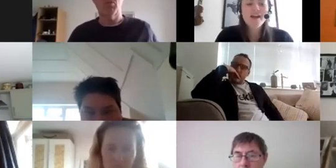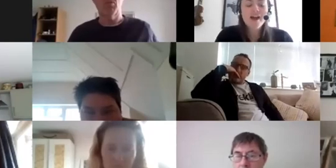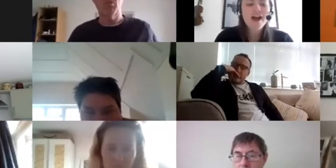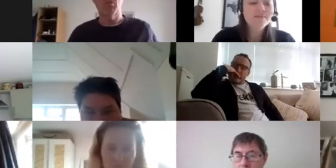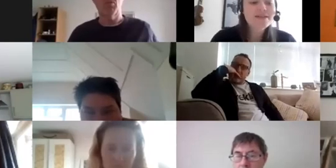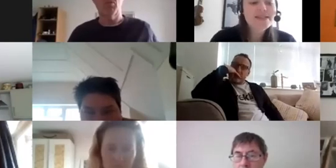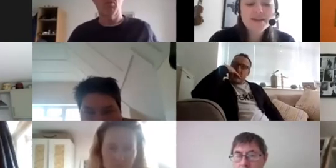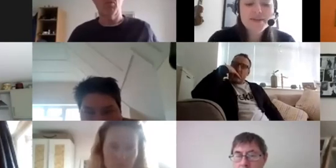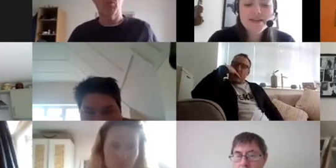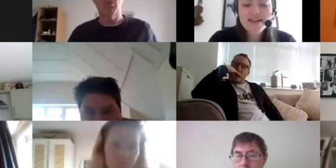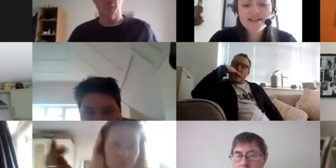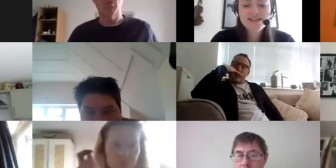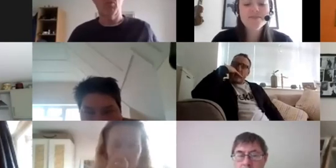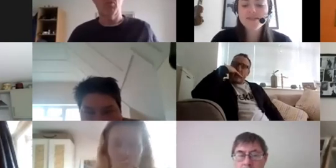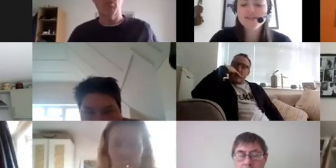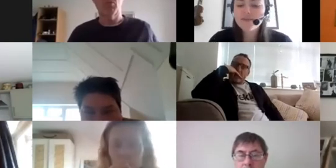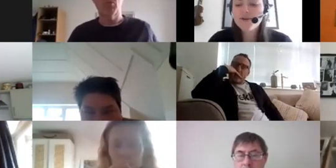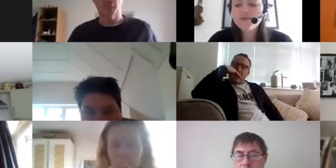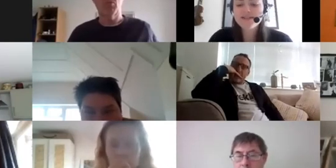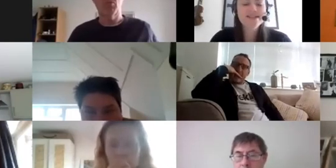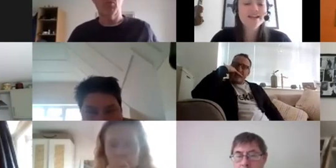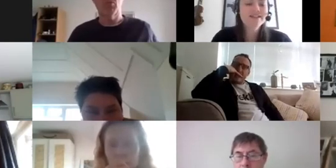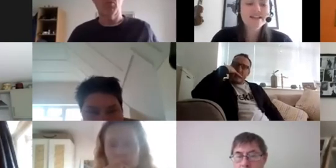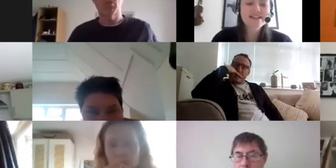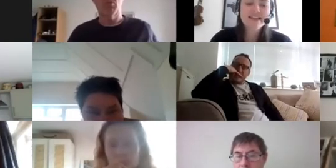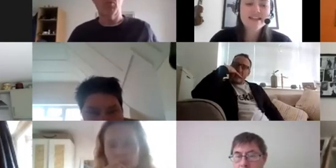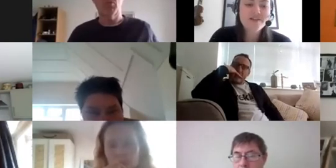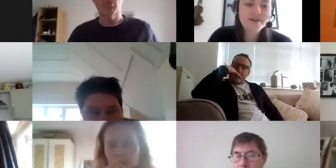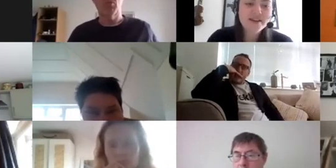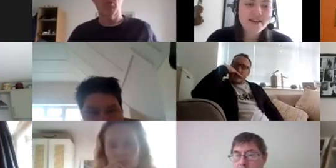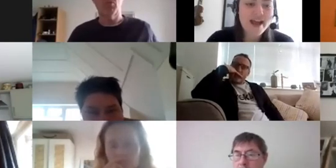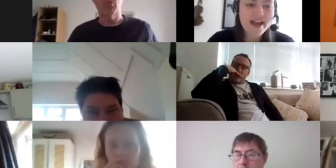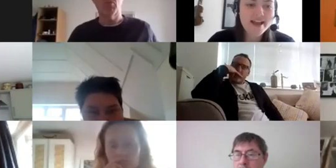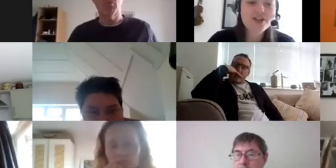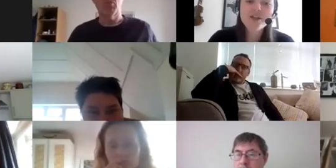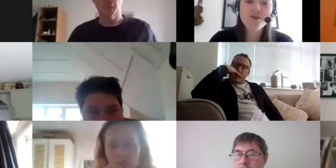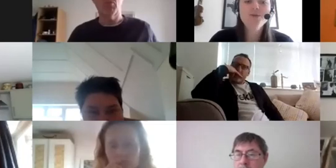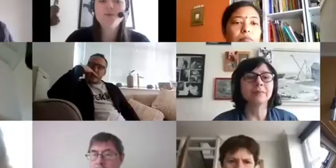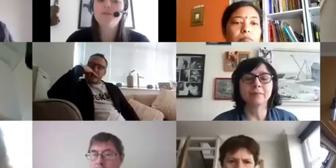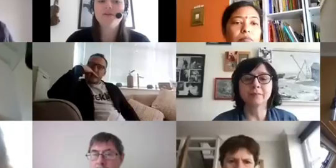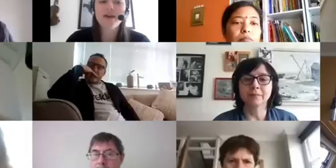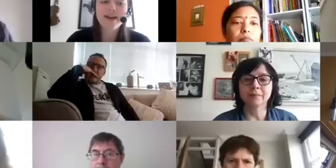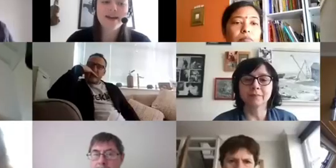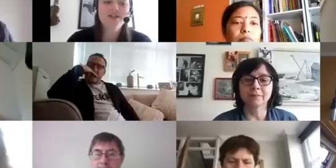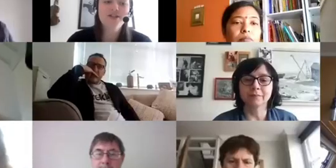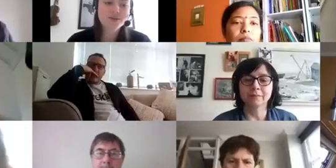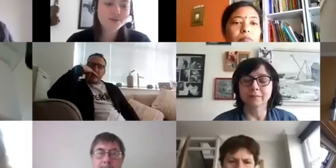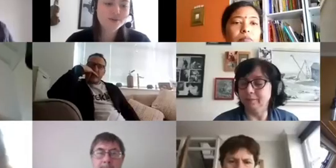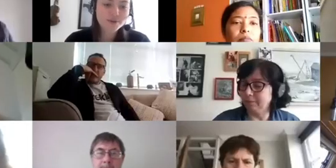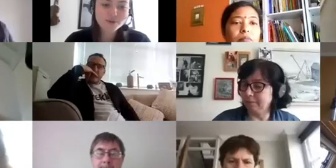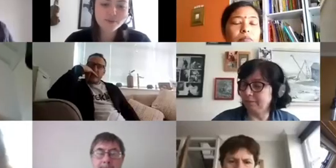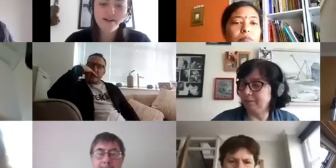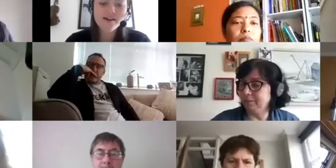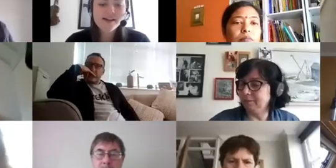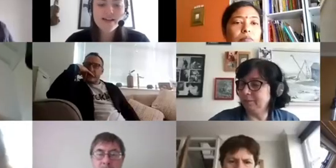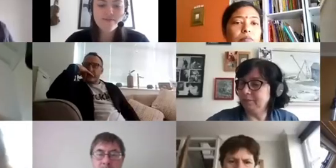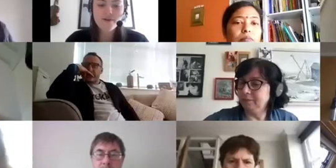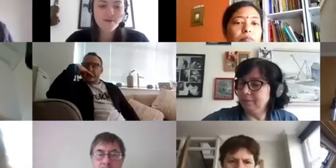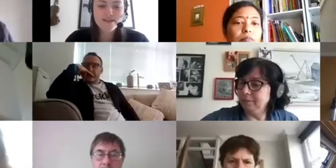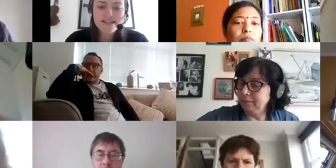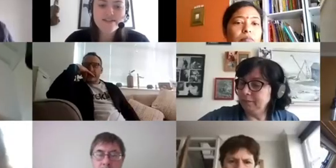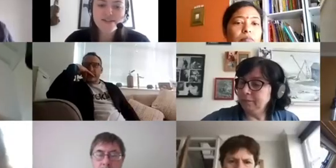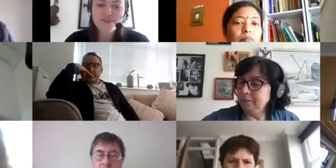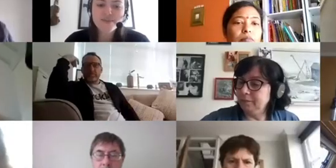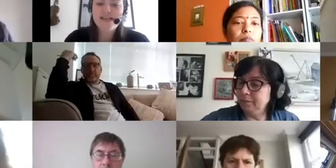it. So within some of the Zoom options, actually recently they've put in a new tool that you can add to your toolbar if